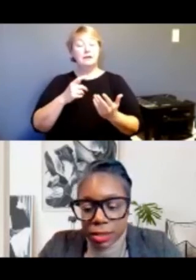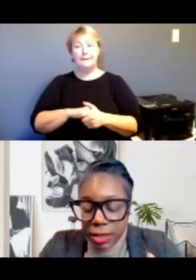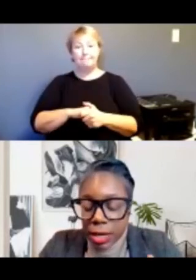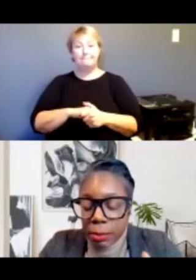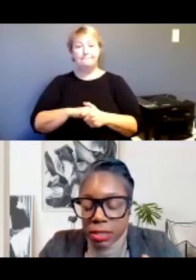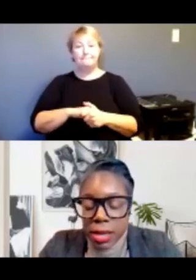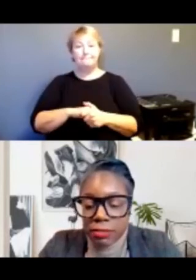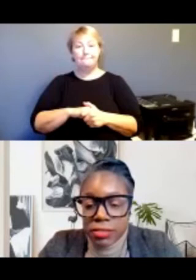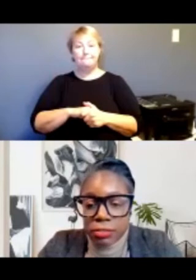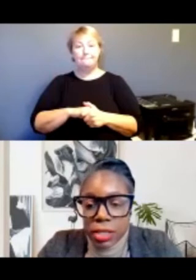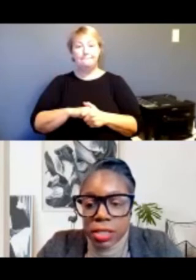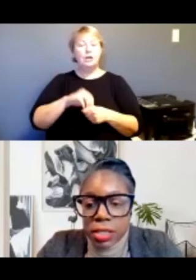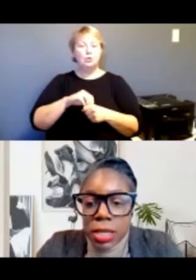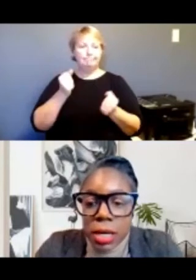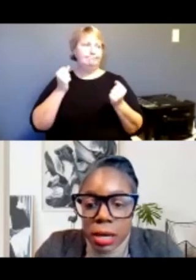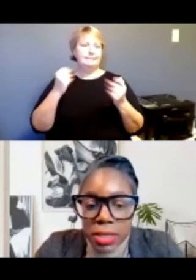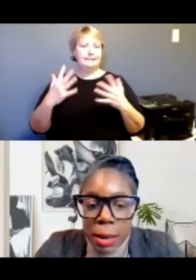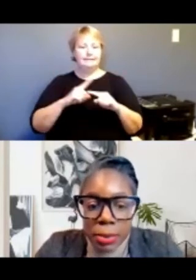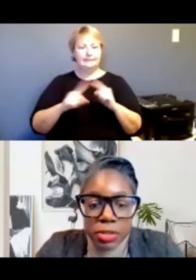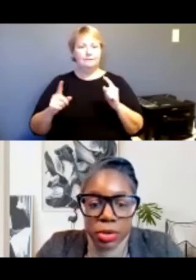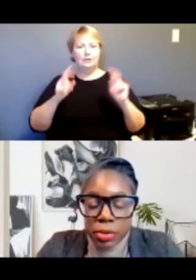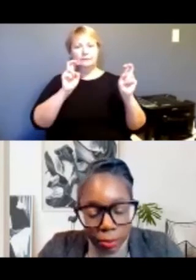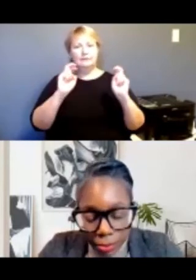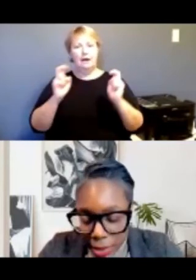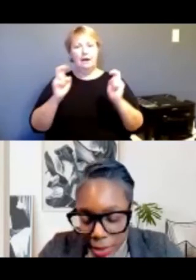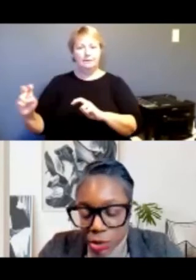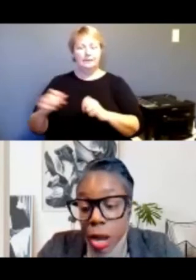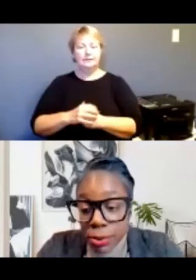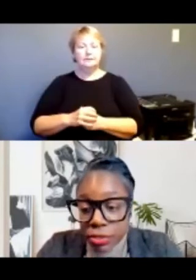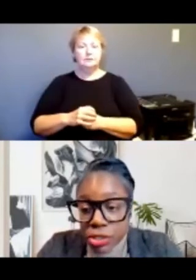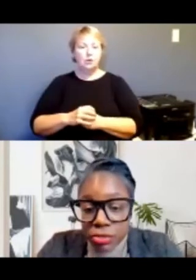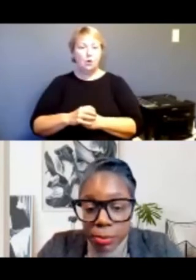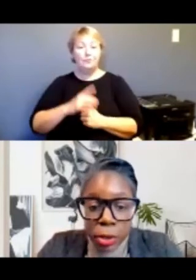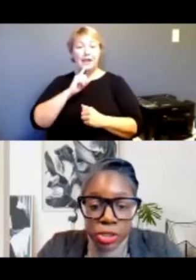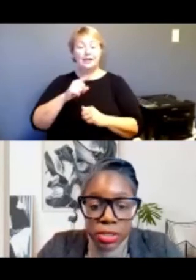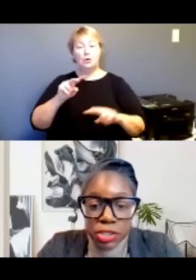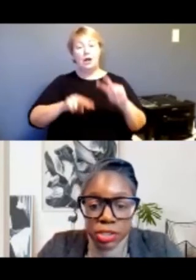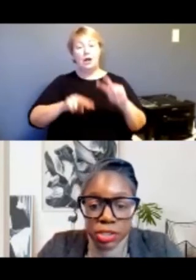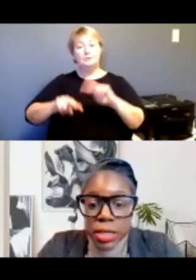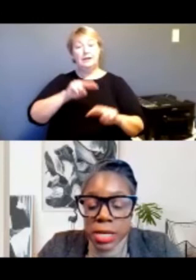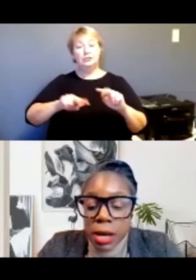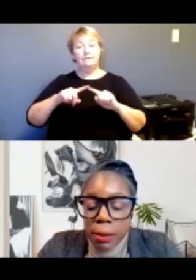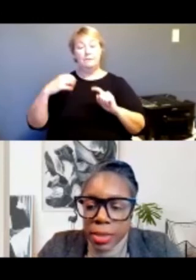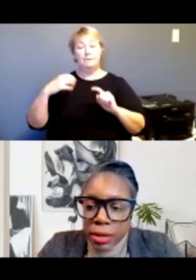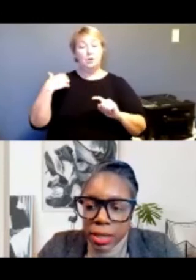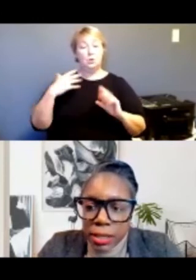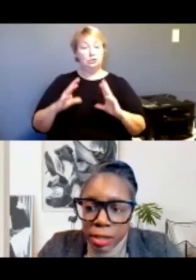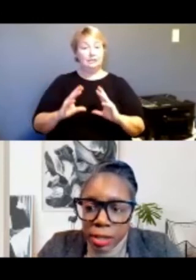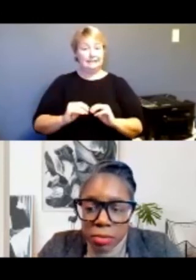it encompasses a lot of different topics. So the actual observations from the coaching session,